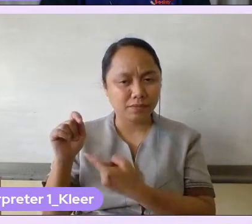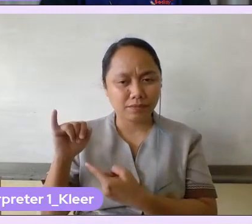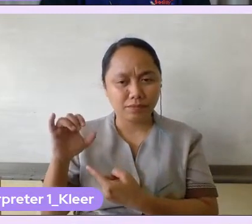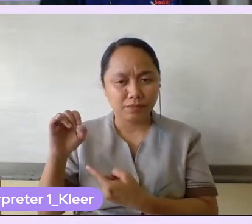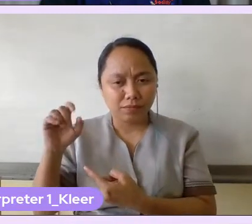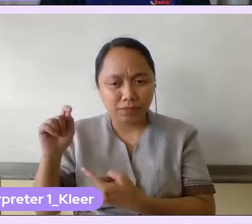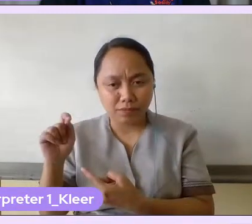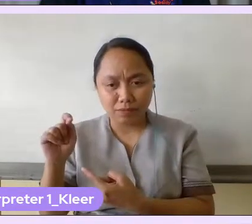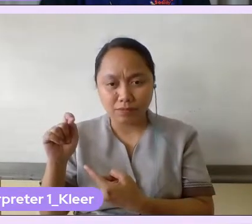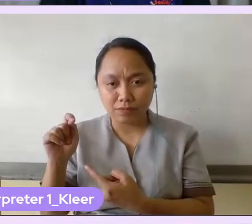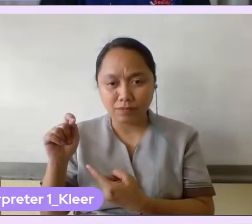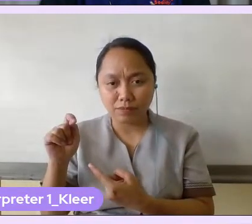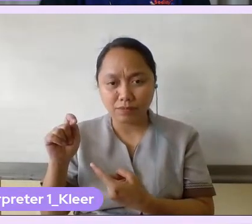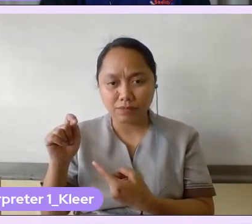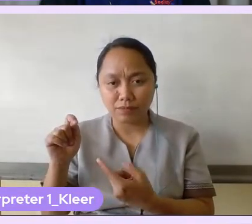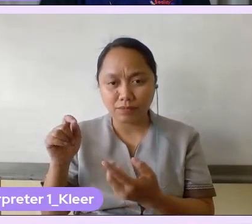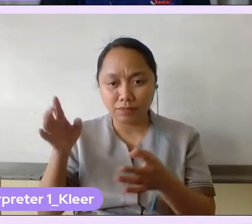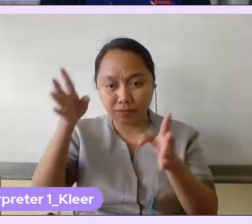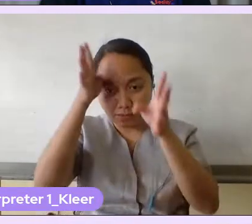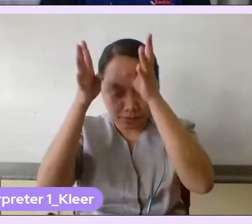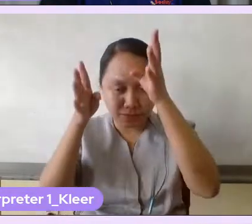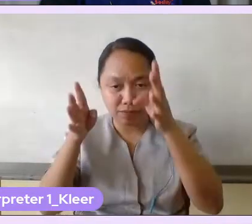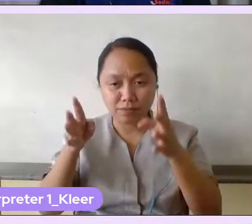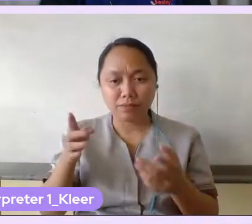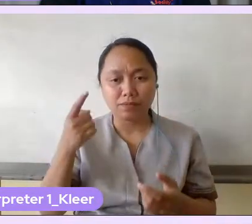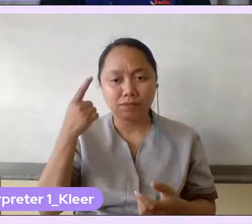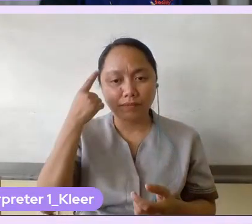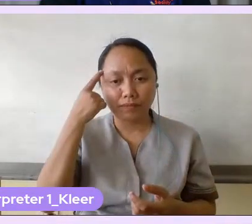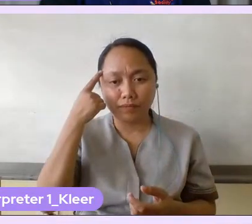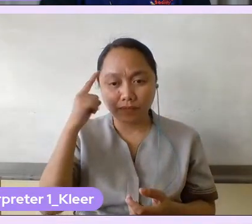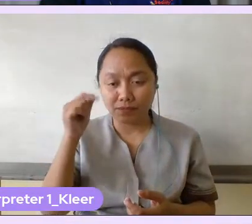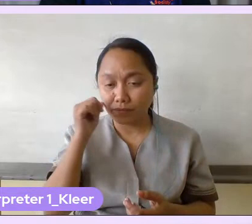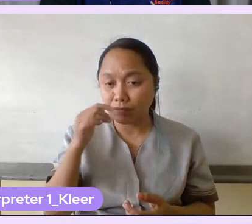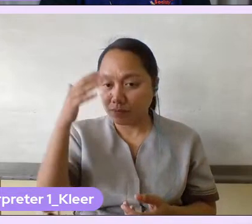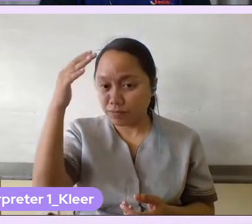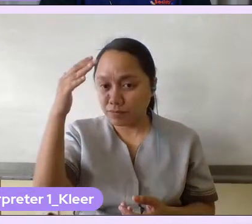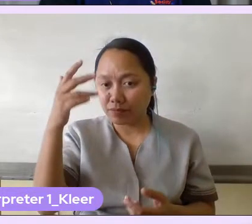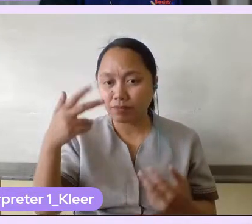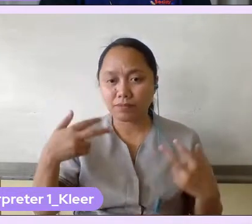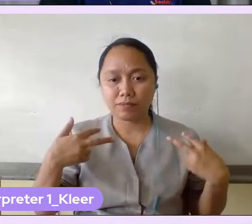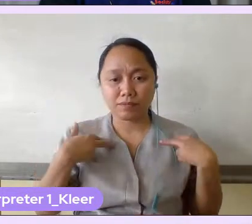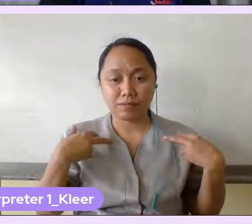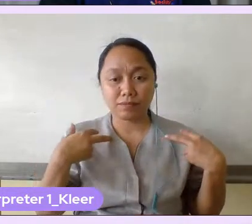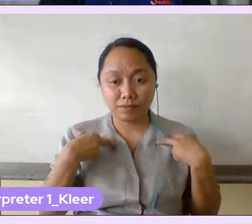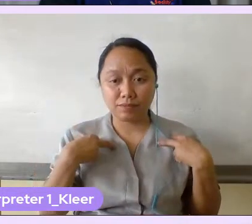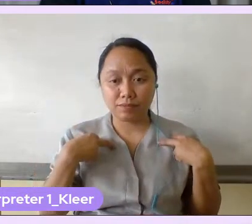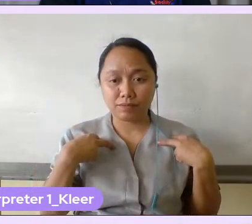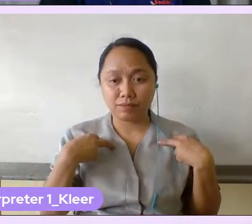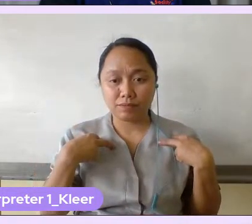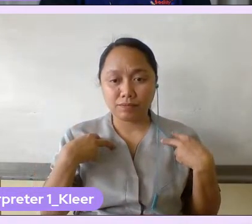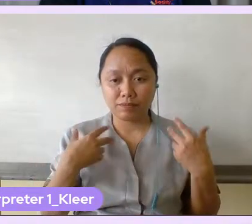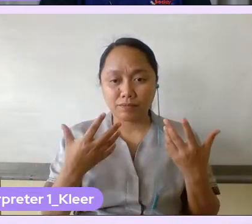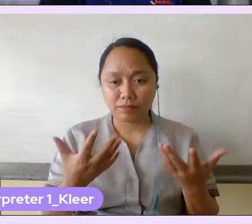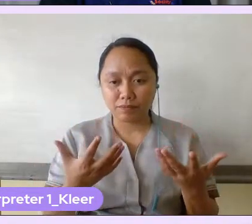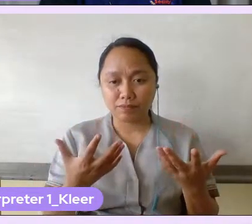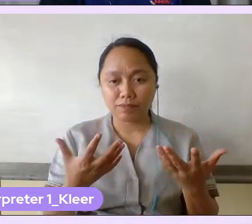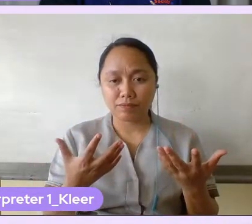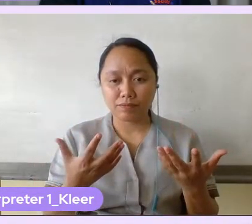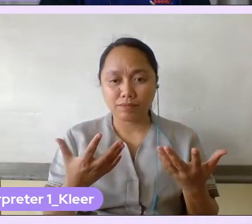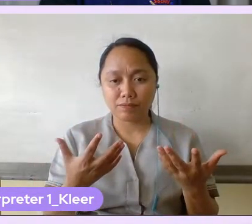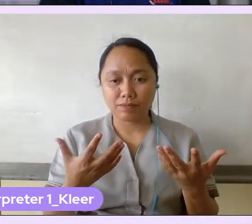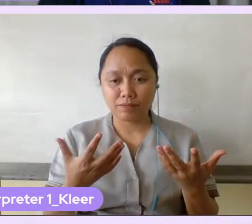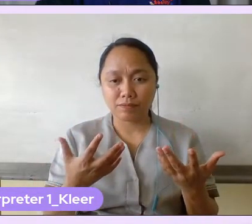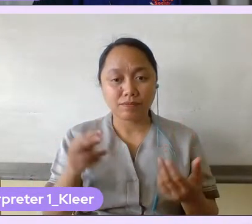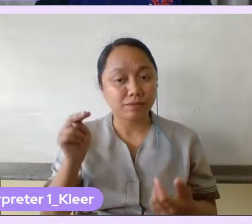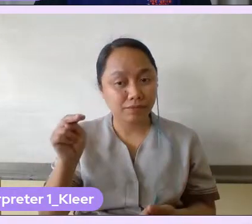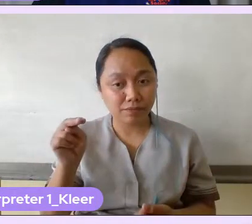phenotyping platform system. So it has a hardware, software, components, and we have ladies in